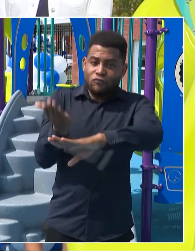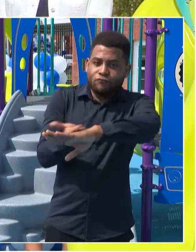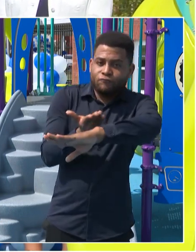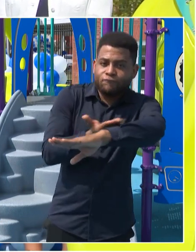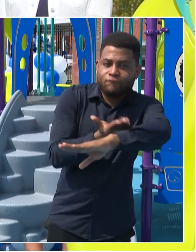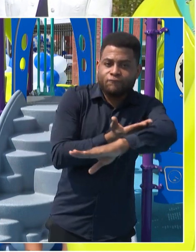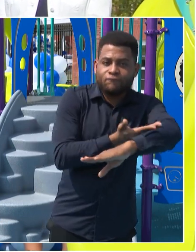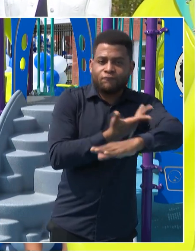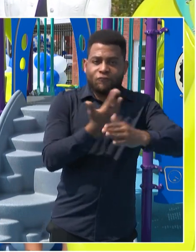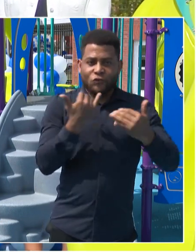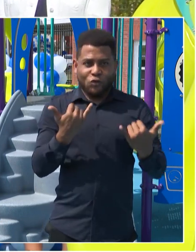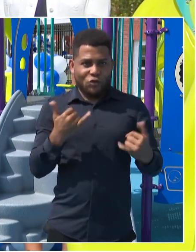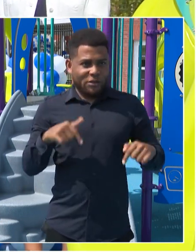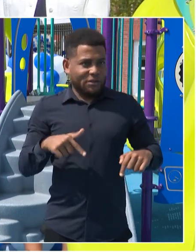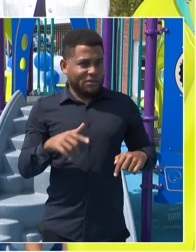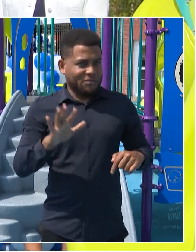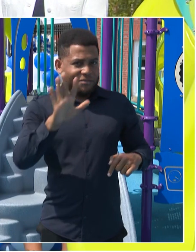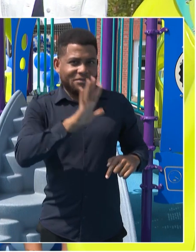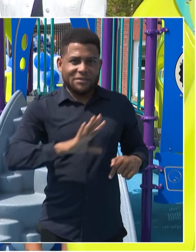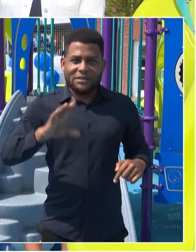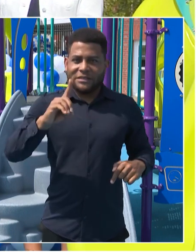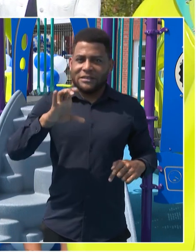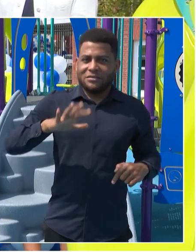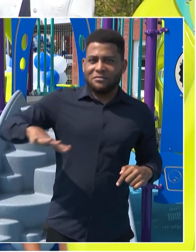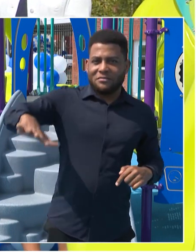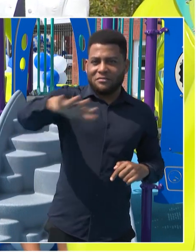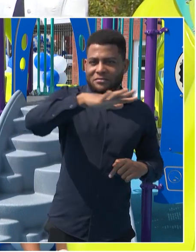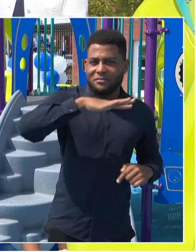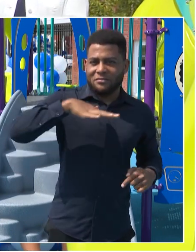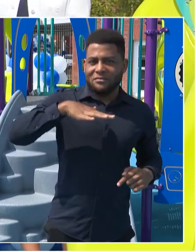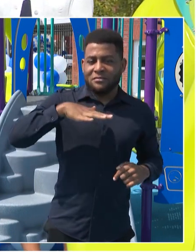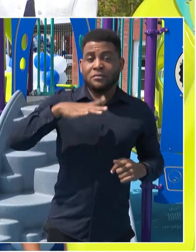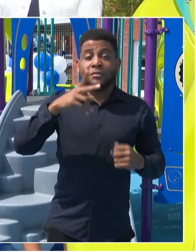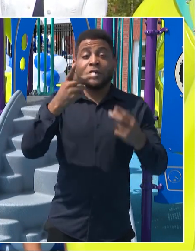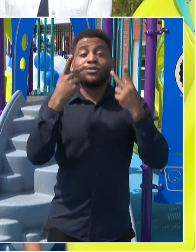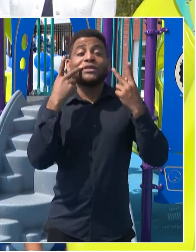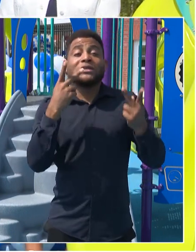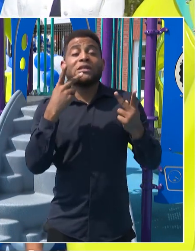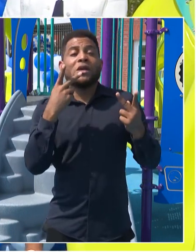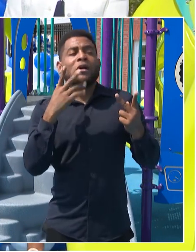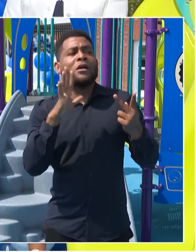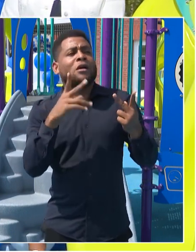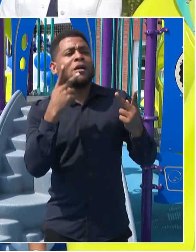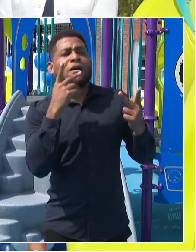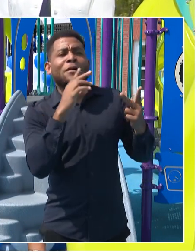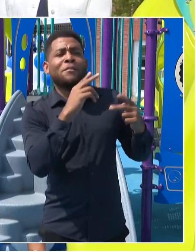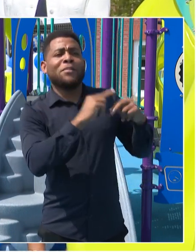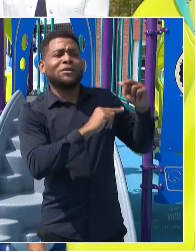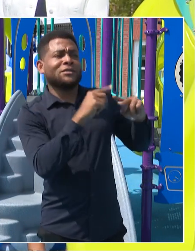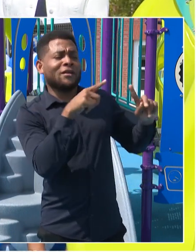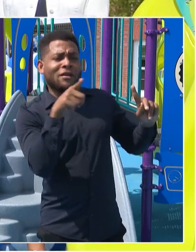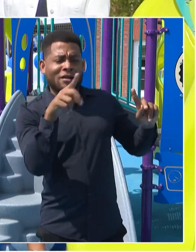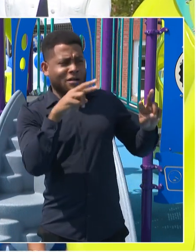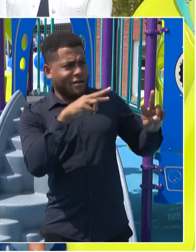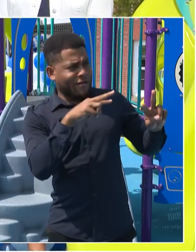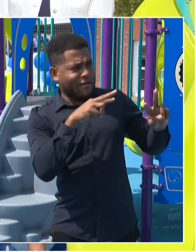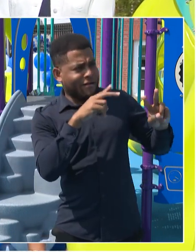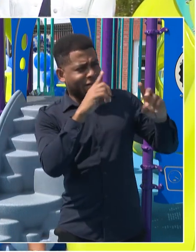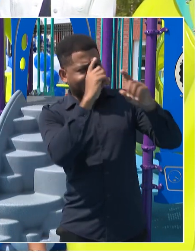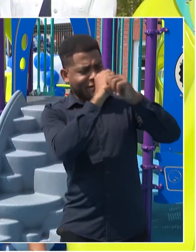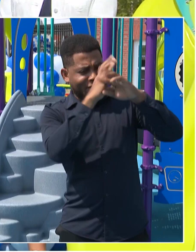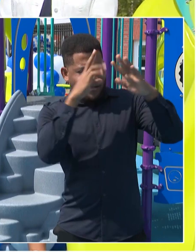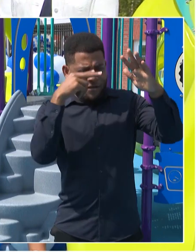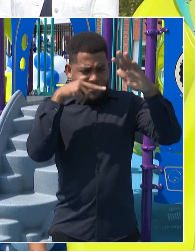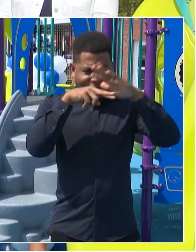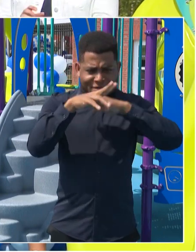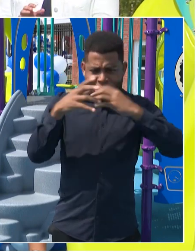modernized campus, we can only imagine the ways in which students will grow and learn for many generations to come. So with that being said, I'd like to welcome the